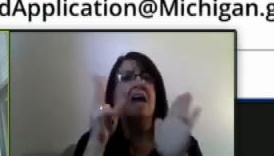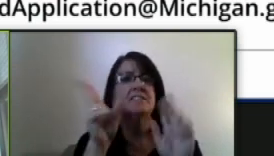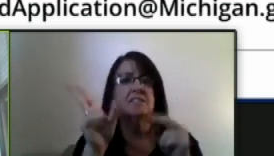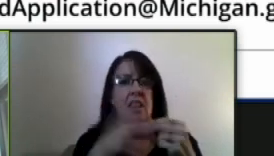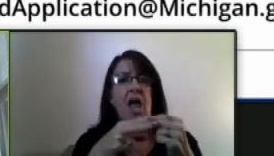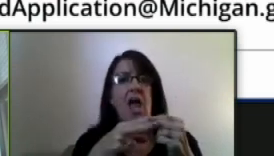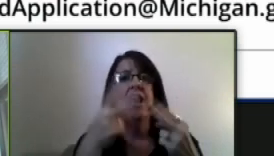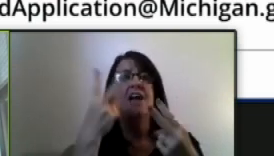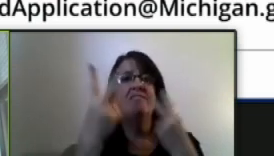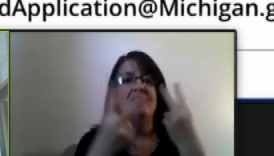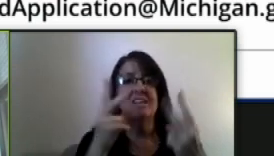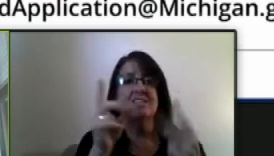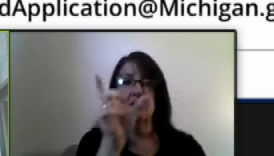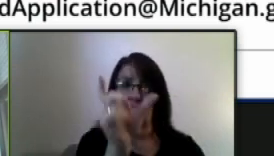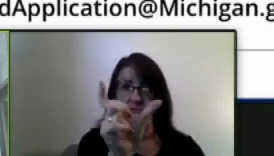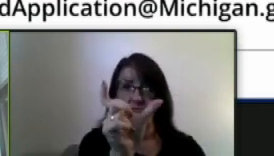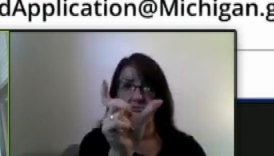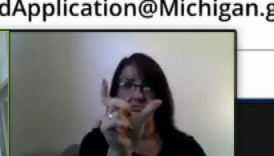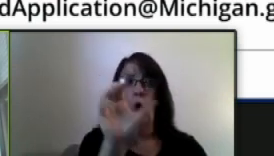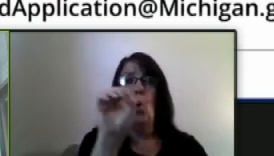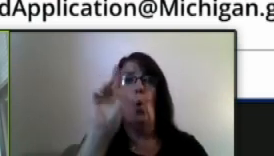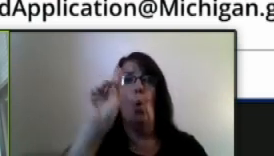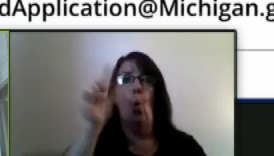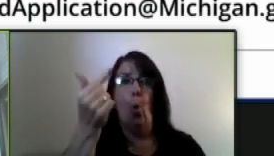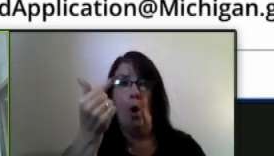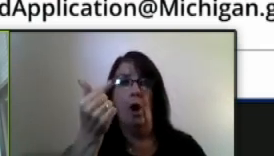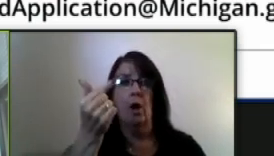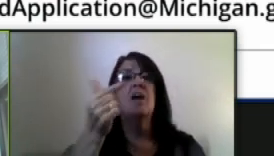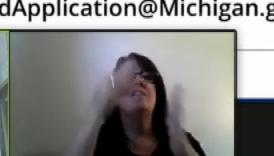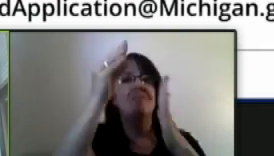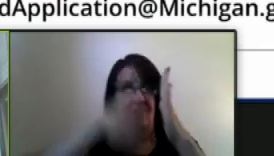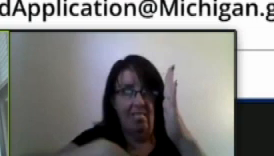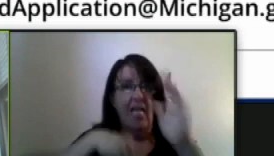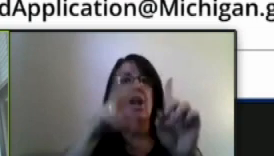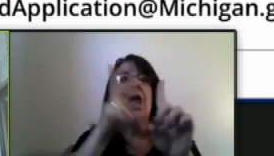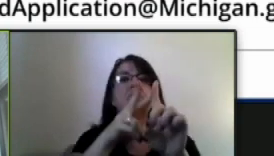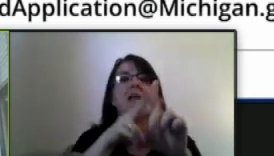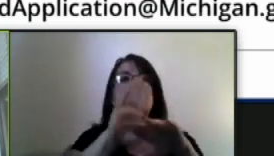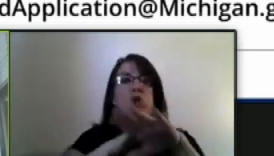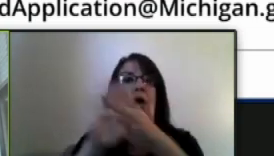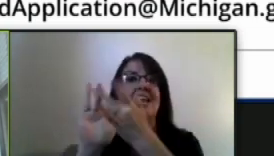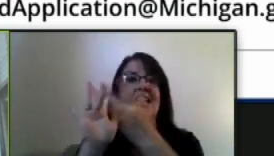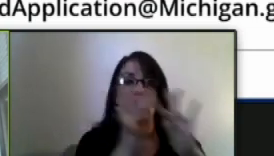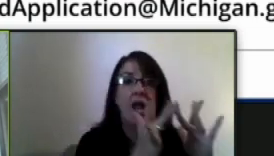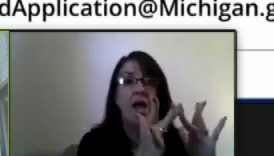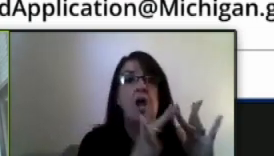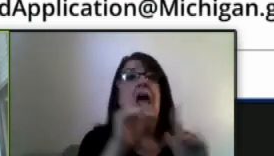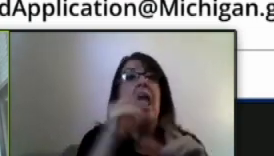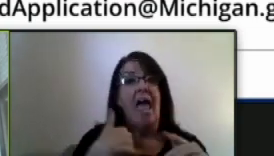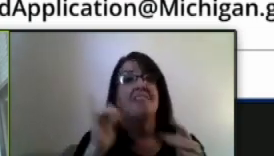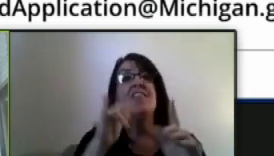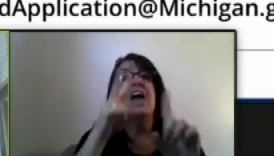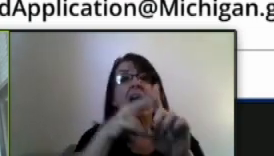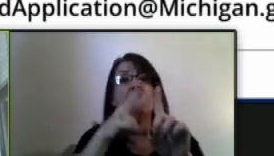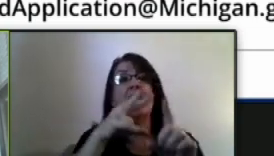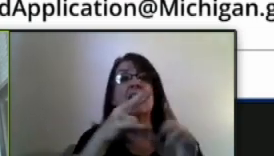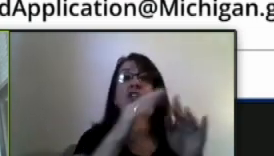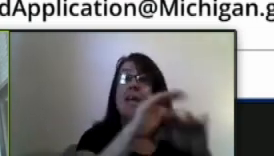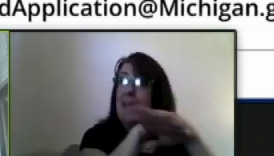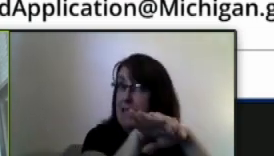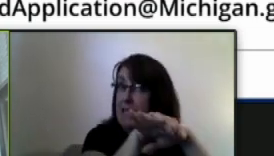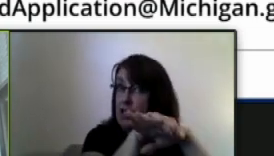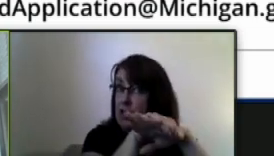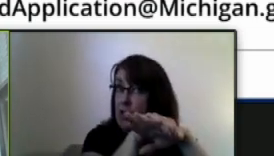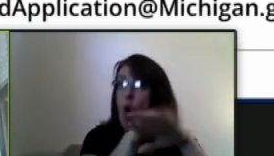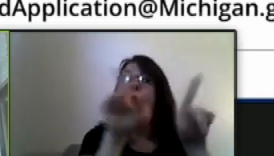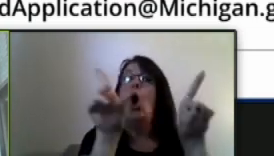visit redistrictingmichigan.org to fill out an application online. And we have that application in English online. We